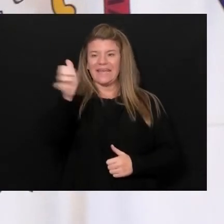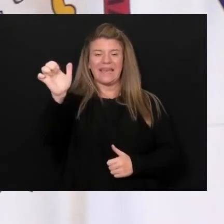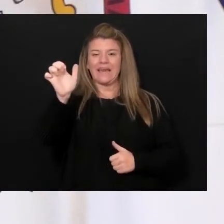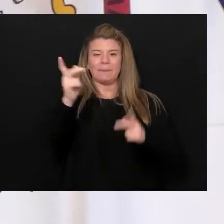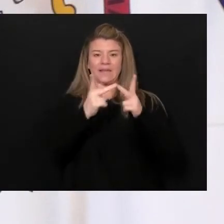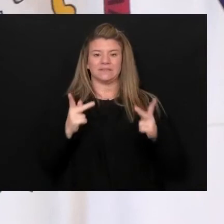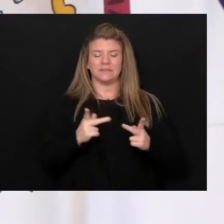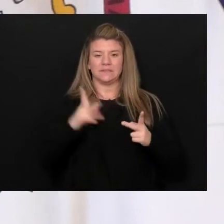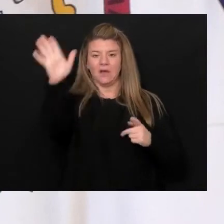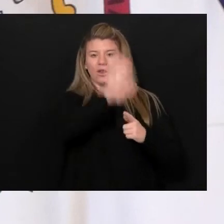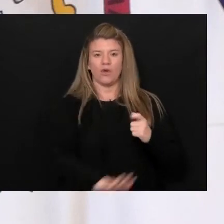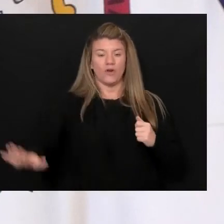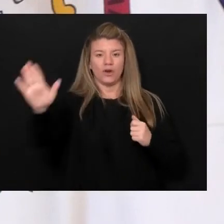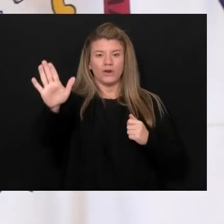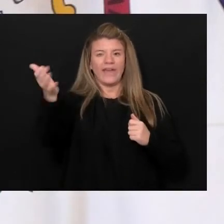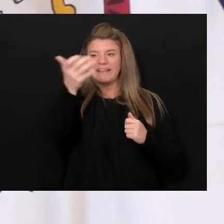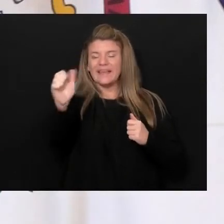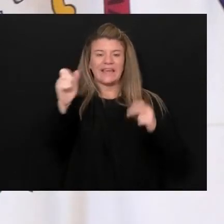in the land